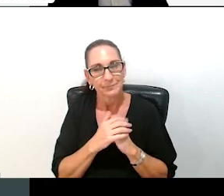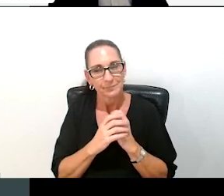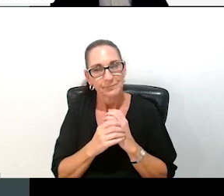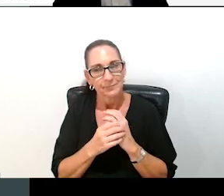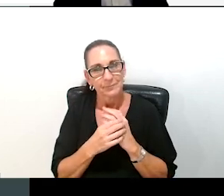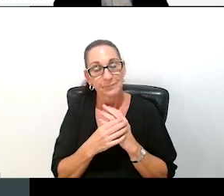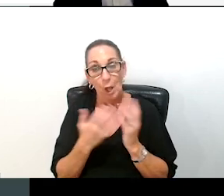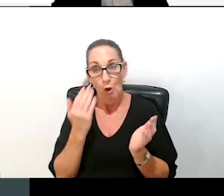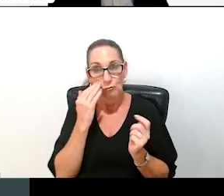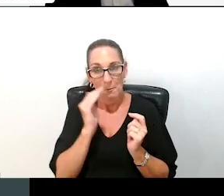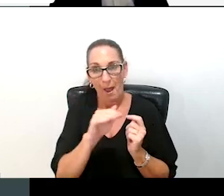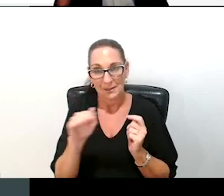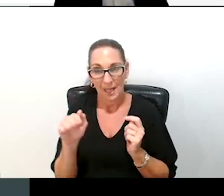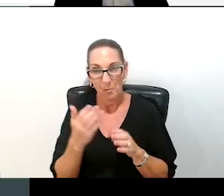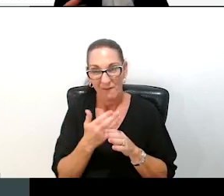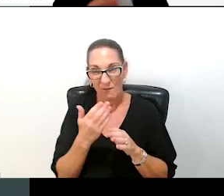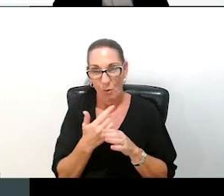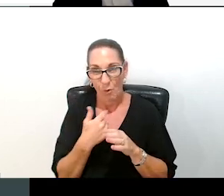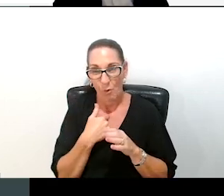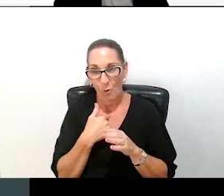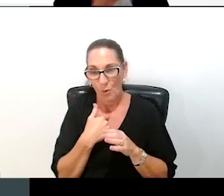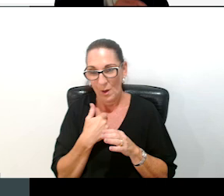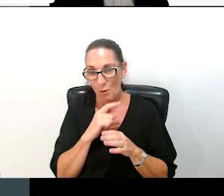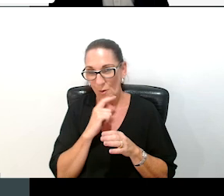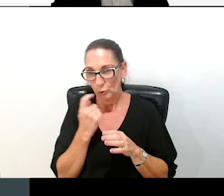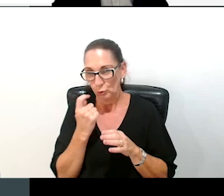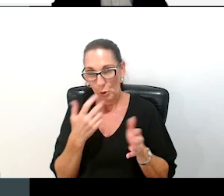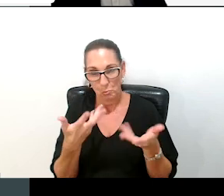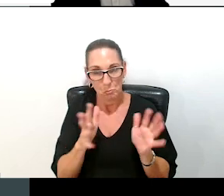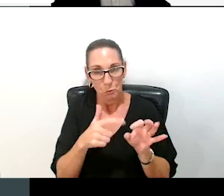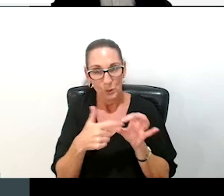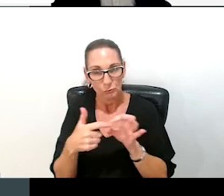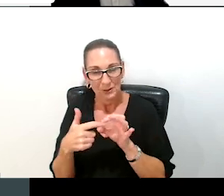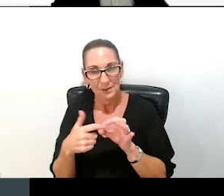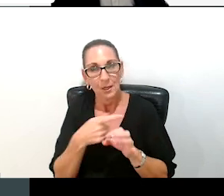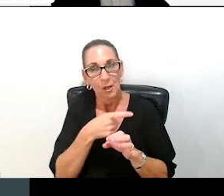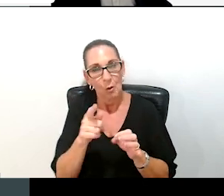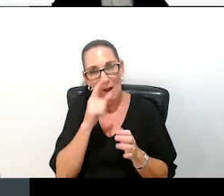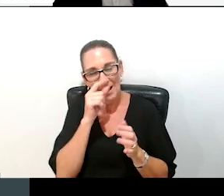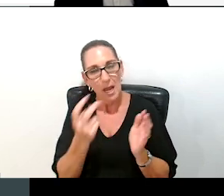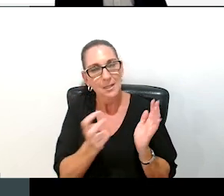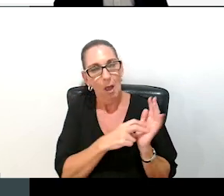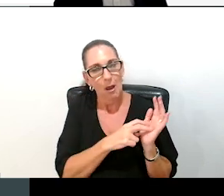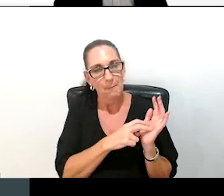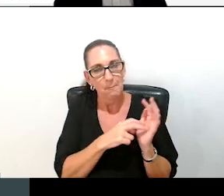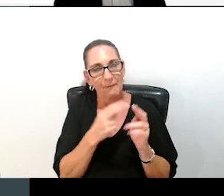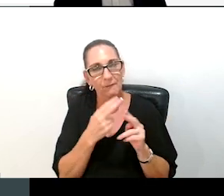reminder, before we go to questions, please stay put to sign up for your,